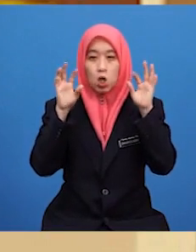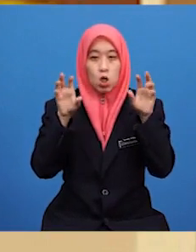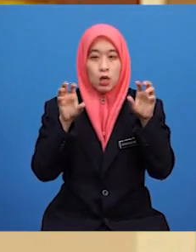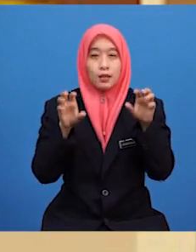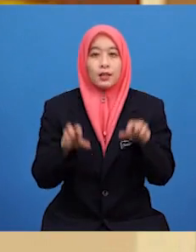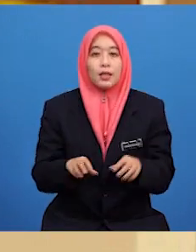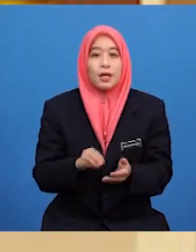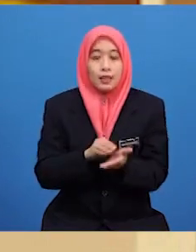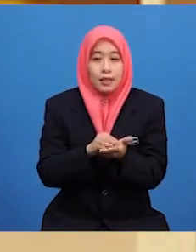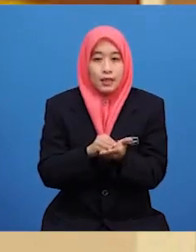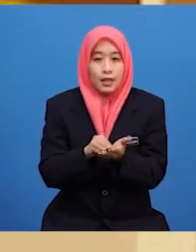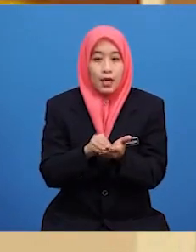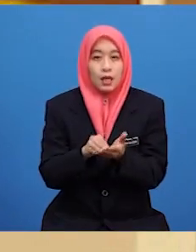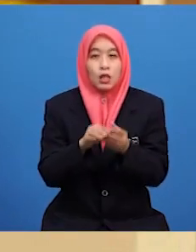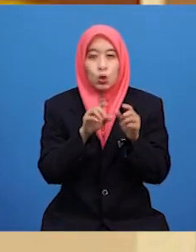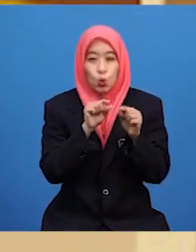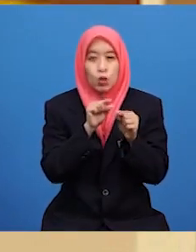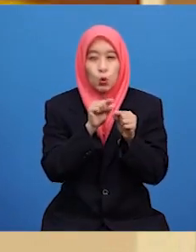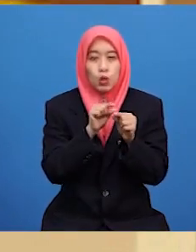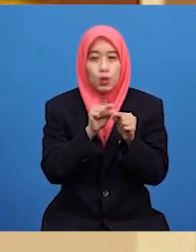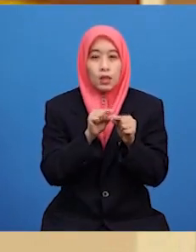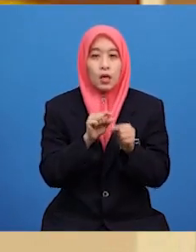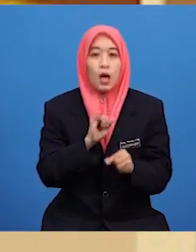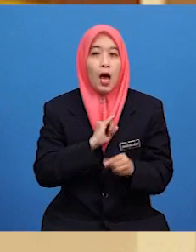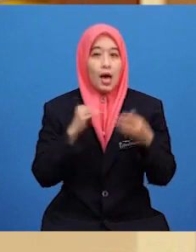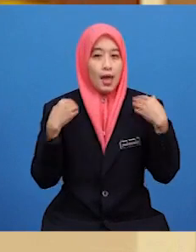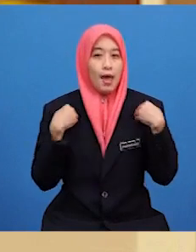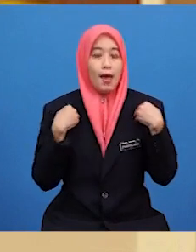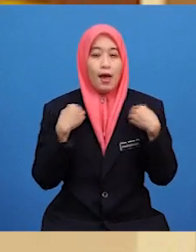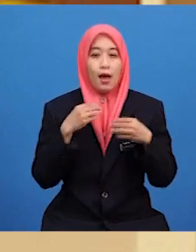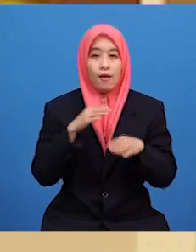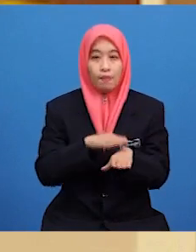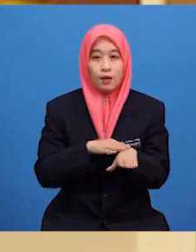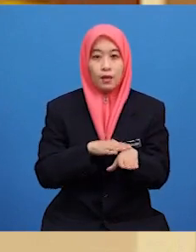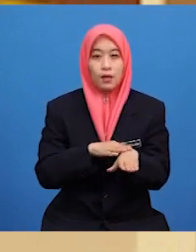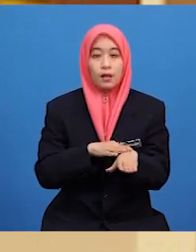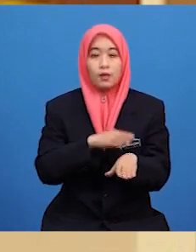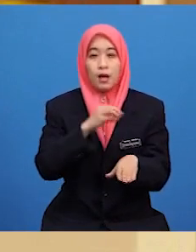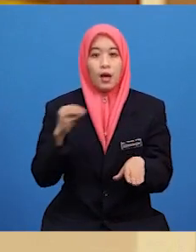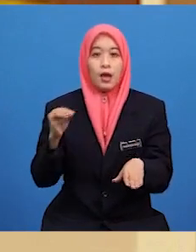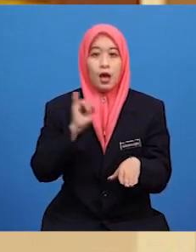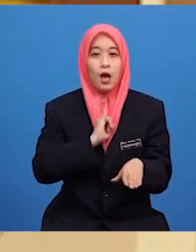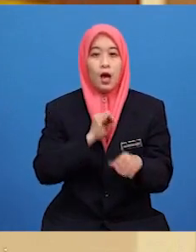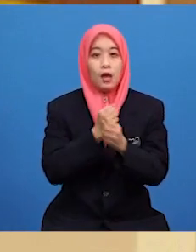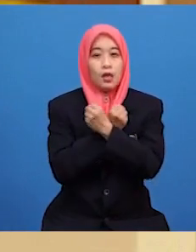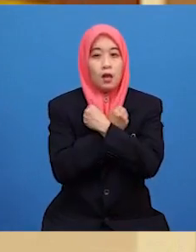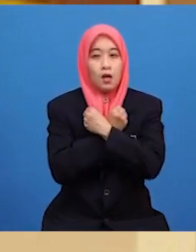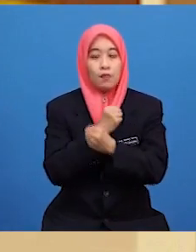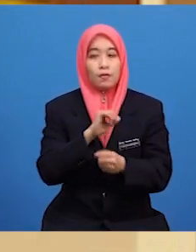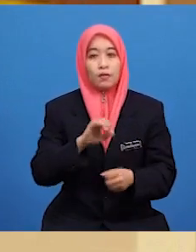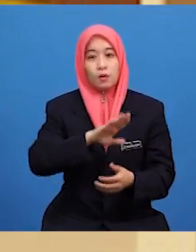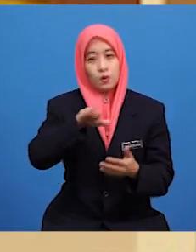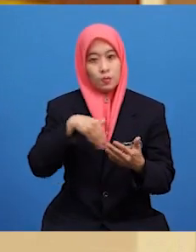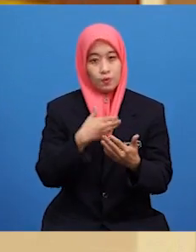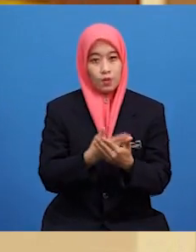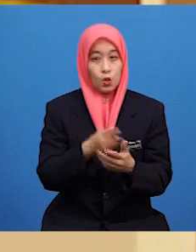rat squeaks. I have pets and I love them. Do, do, do,